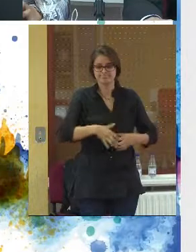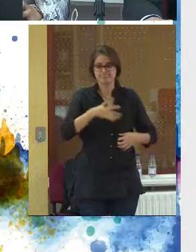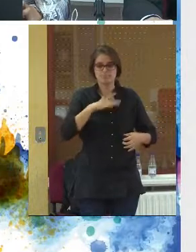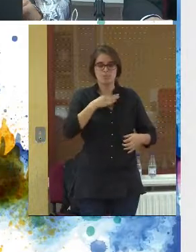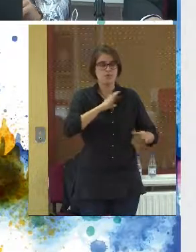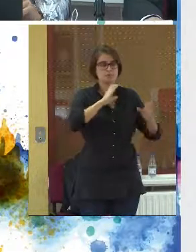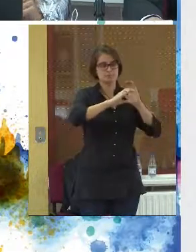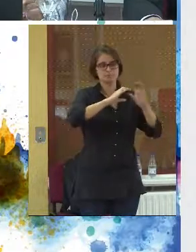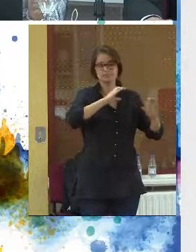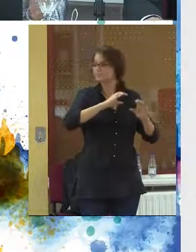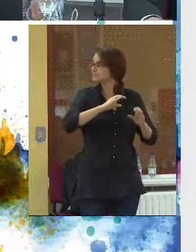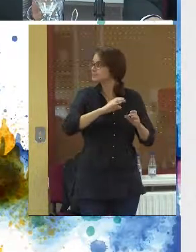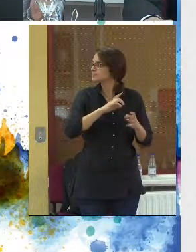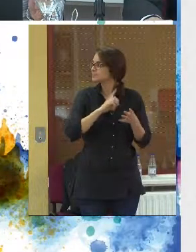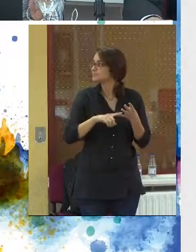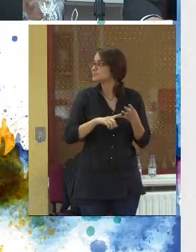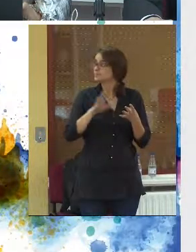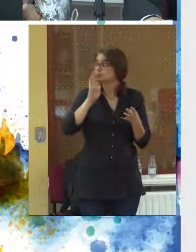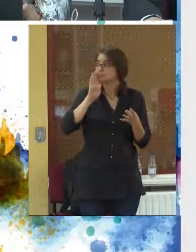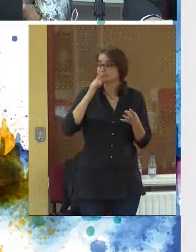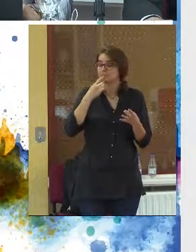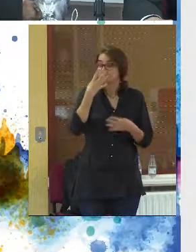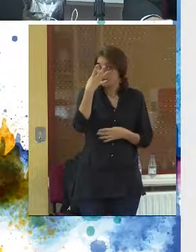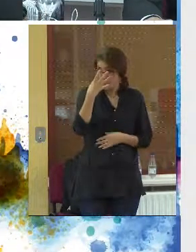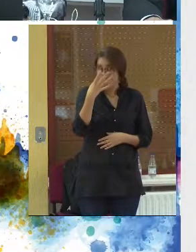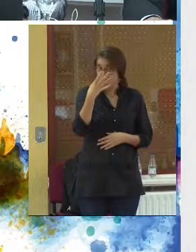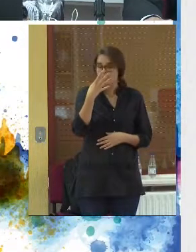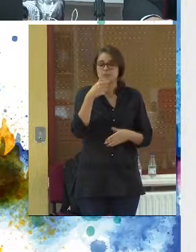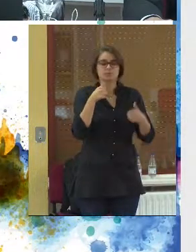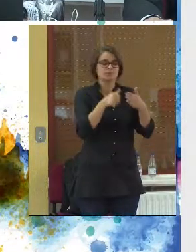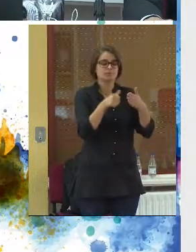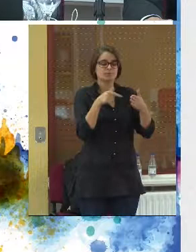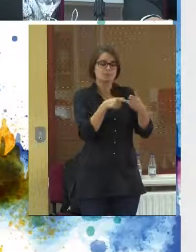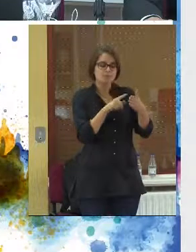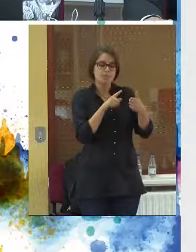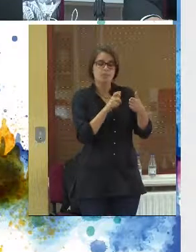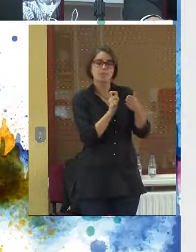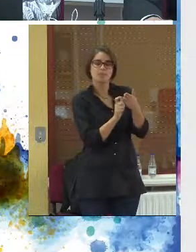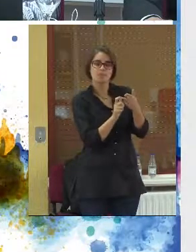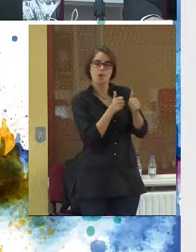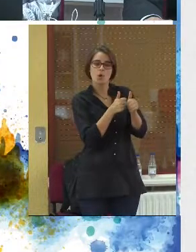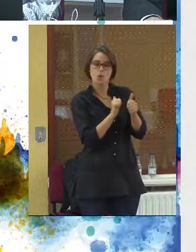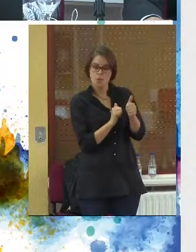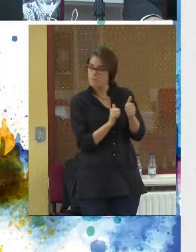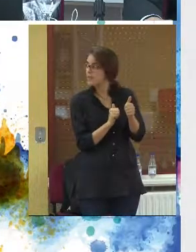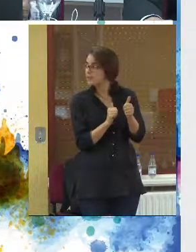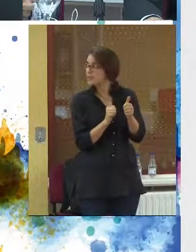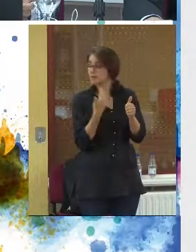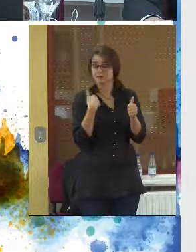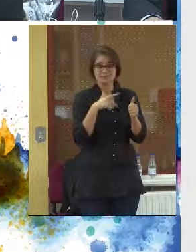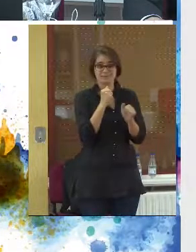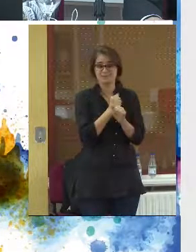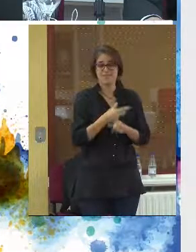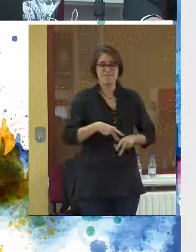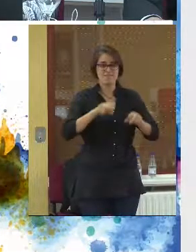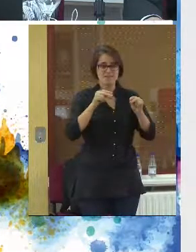FaceTime and you can access them easily. Step number 4, to copy. Press the copy button. You've